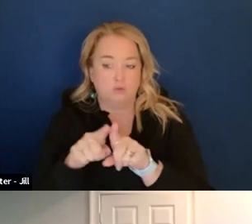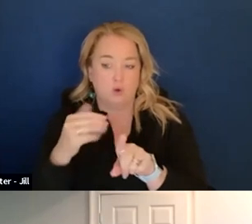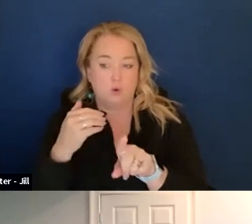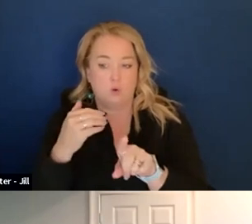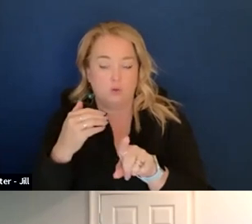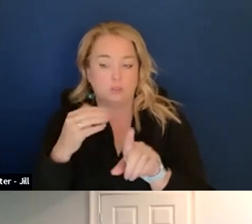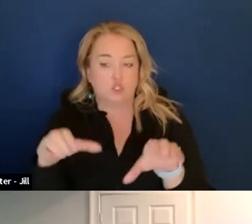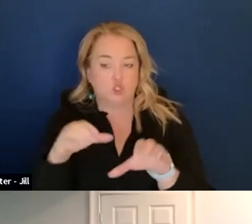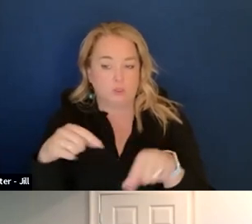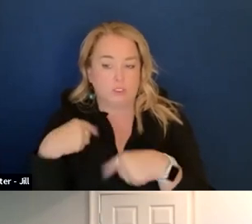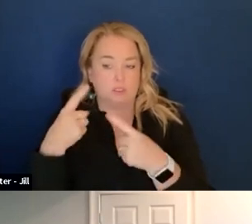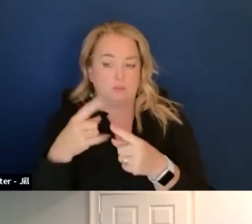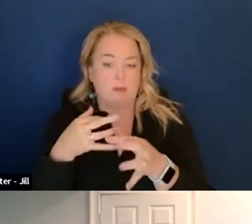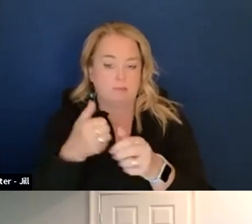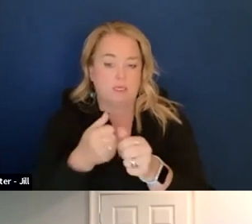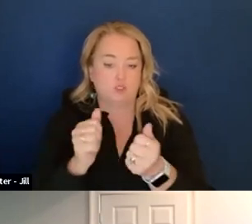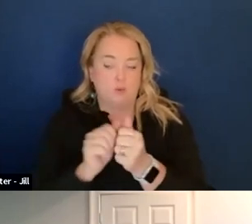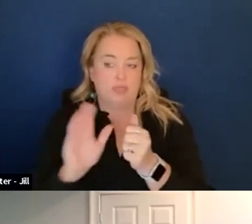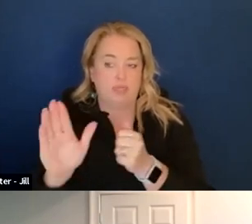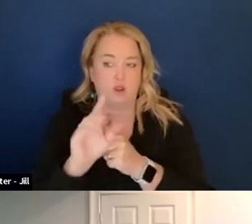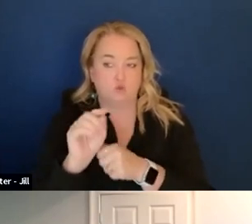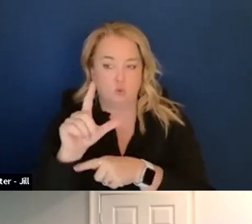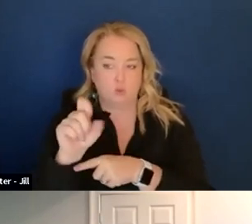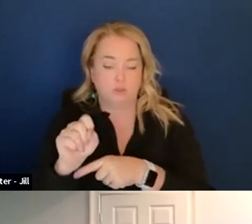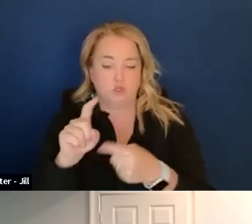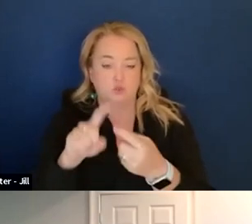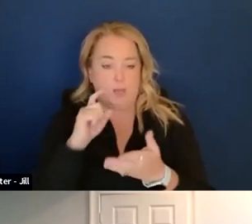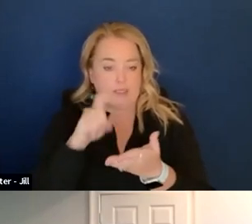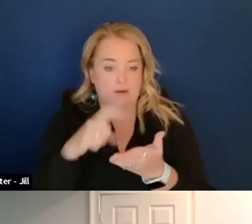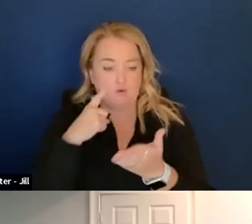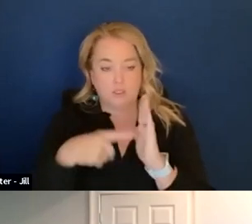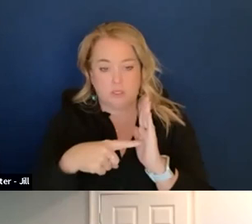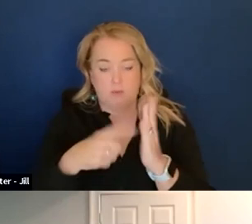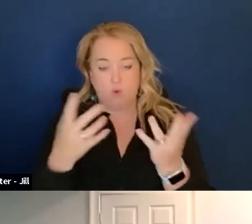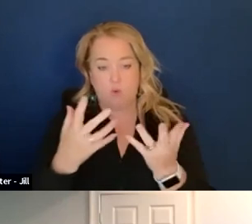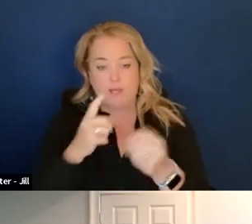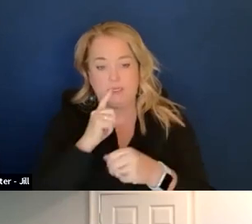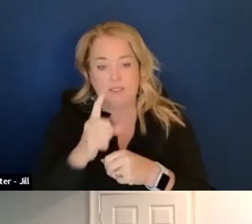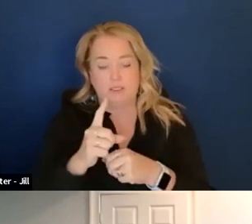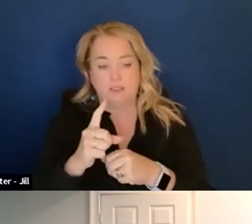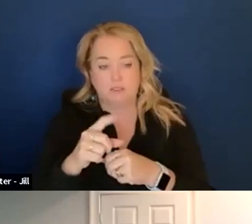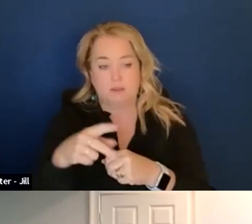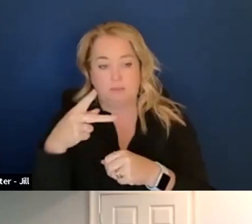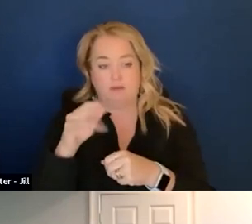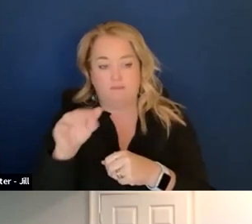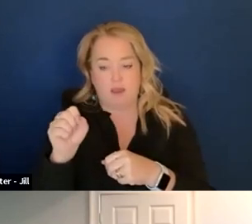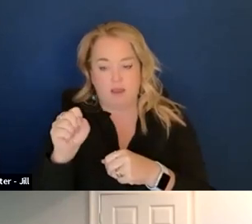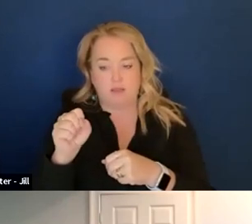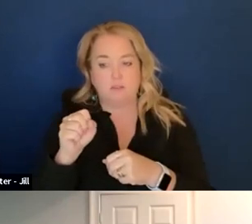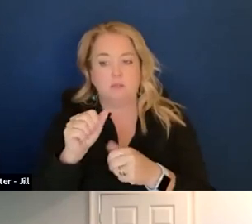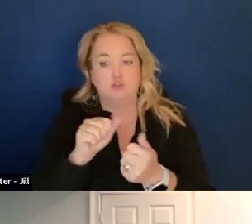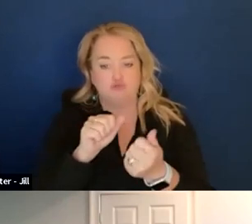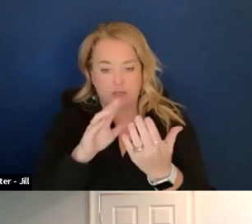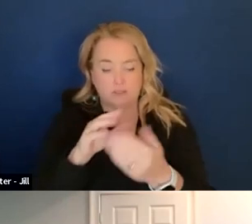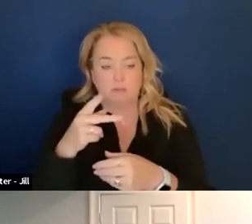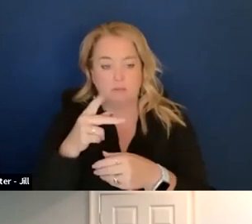doing some updates to their tools to identify, for example, what is PFAS, addresses PFAS. So they've